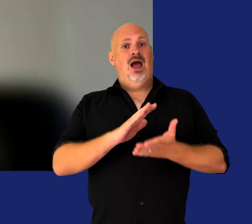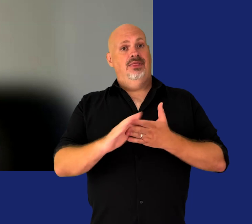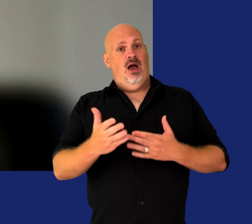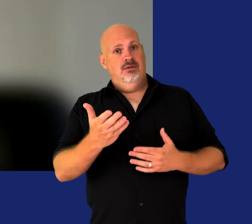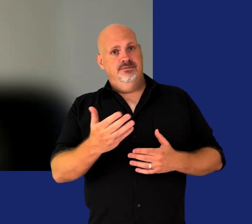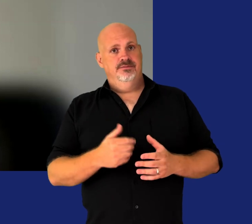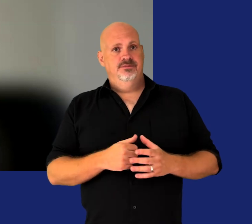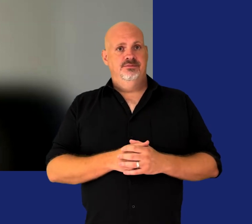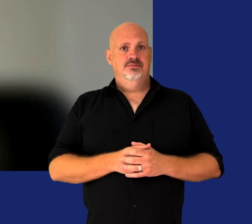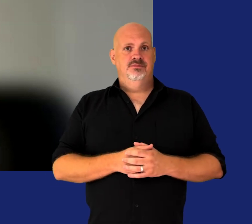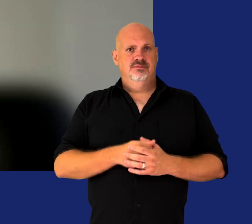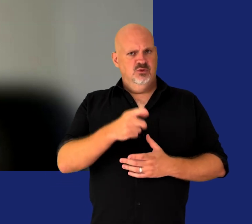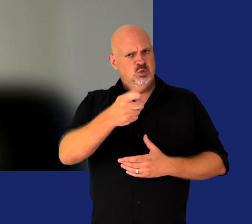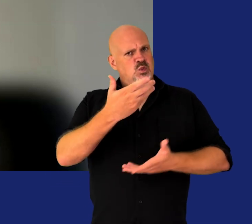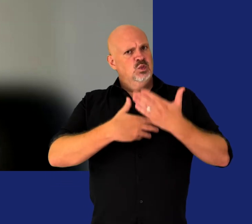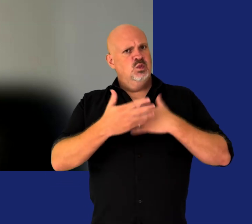Heather,